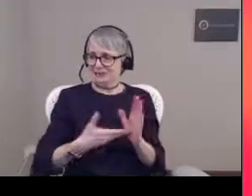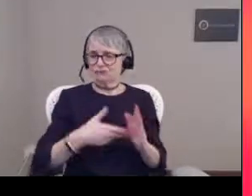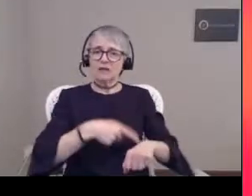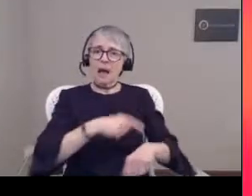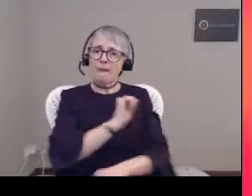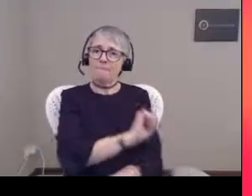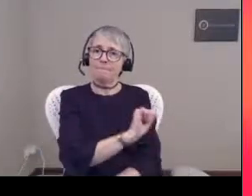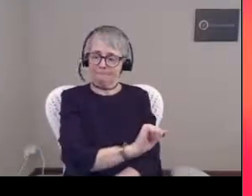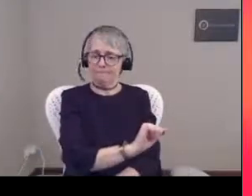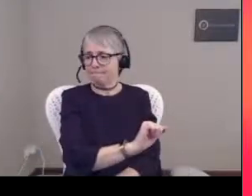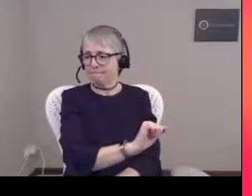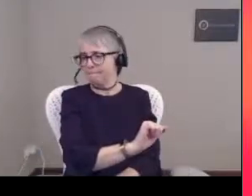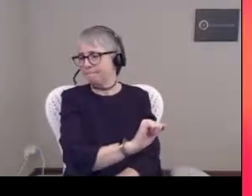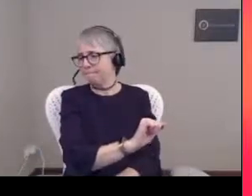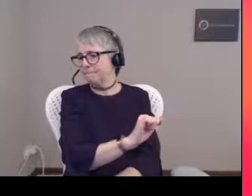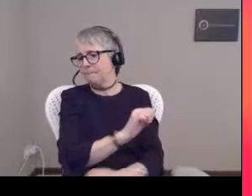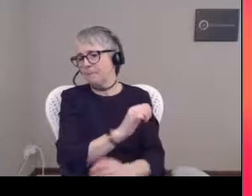the